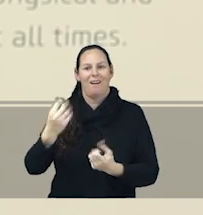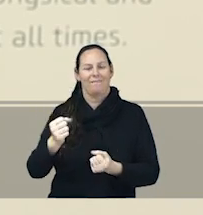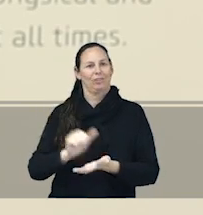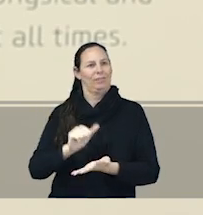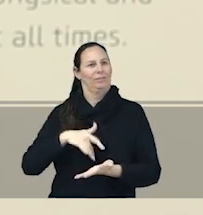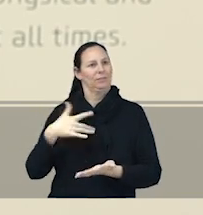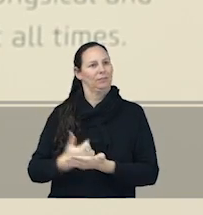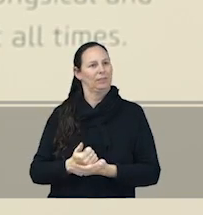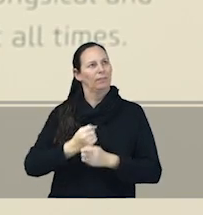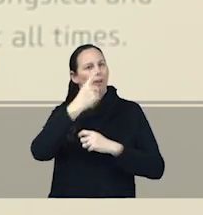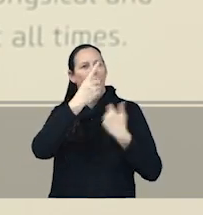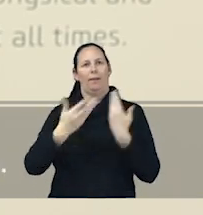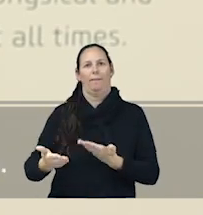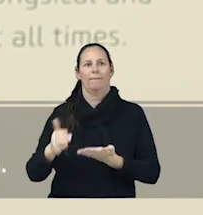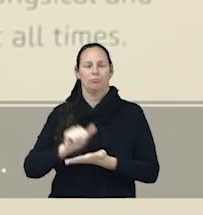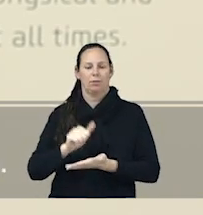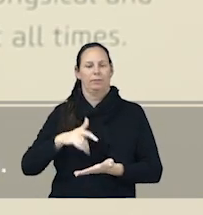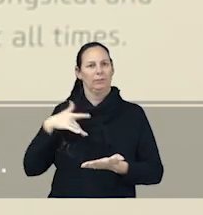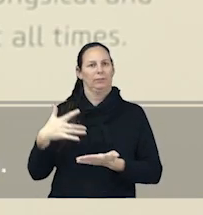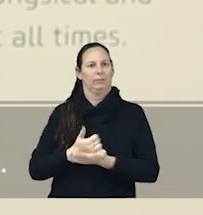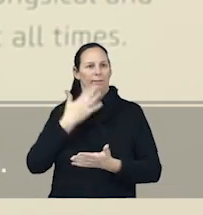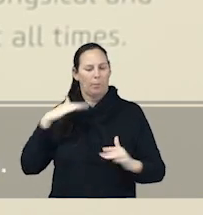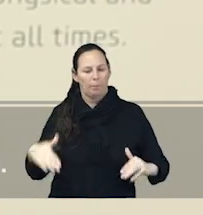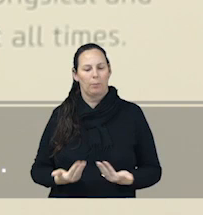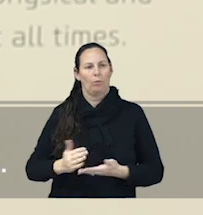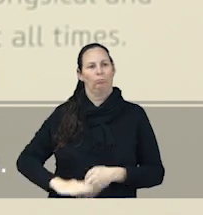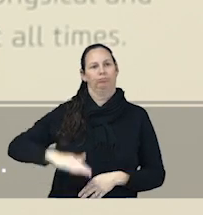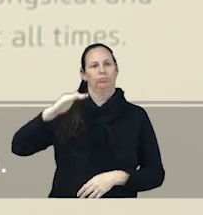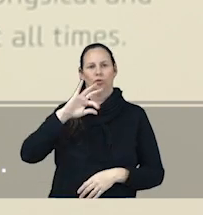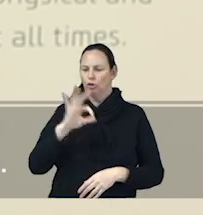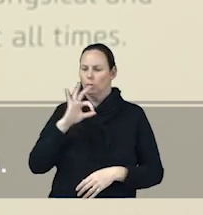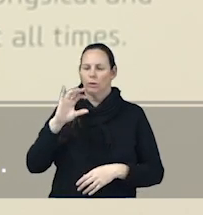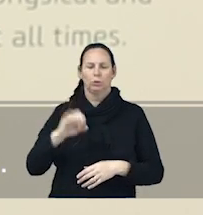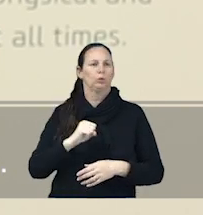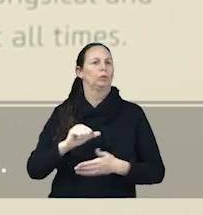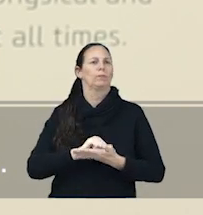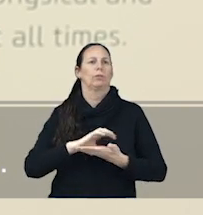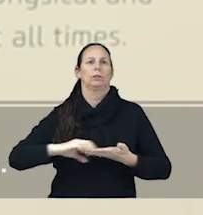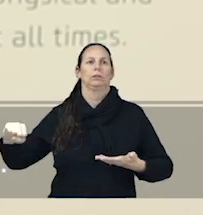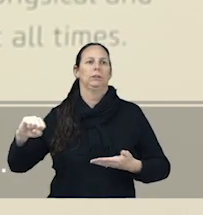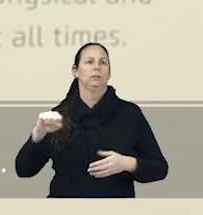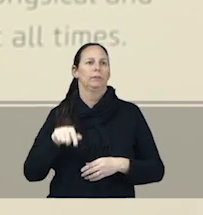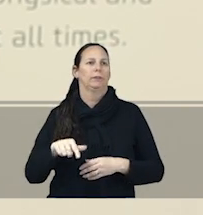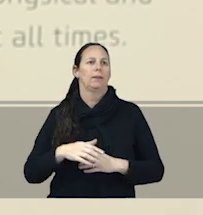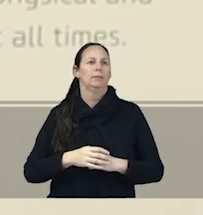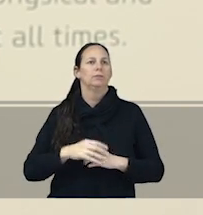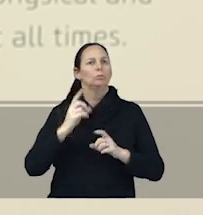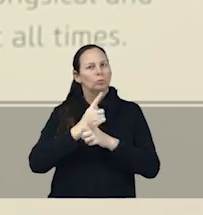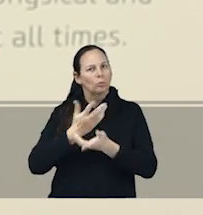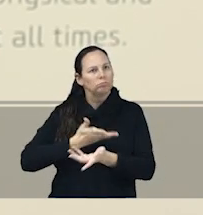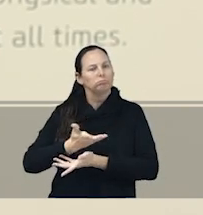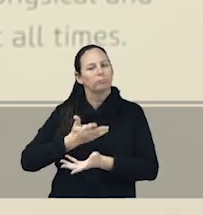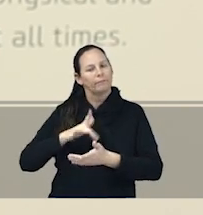that they have the right to feel safe, God gave them the right to feel safe when they were born and nobody should take that away from them. We talk about when